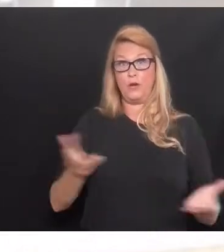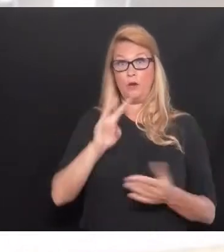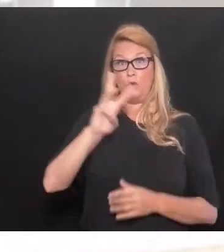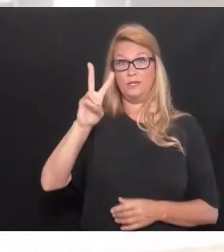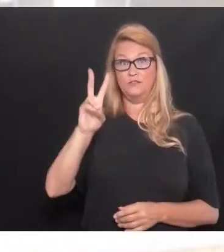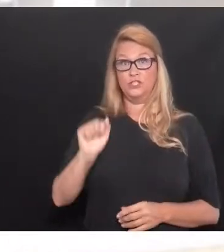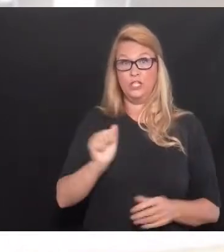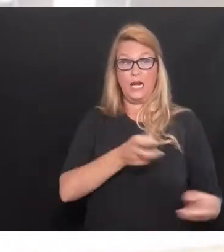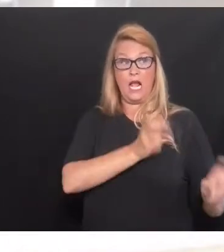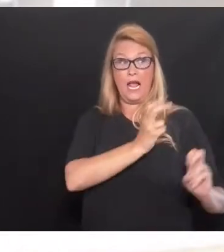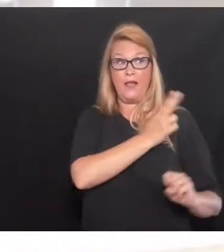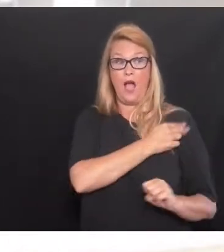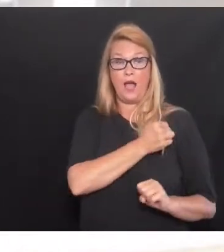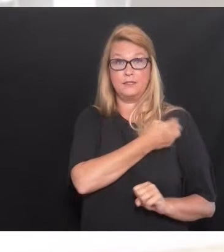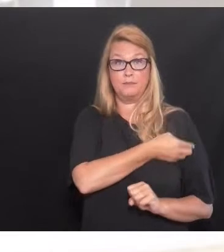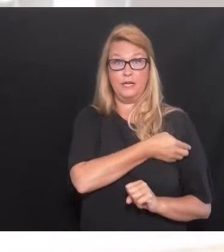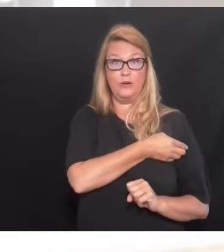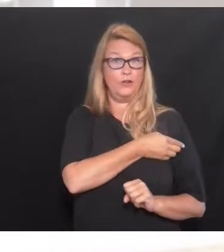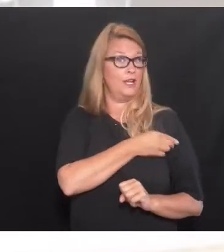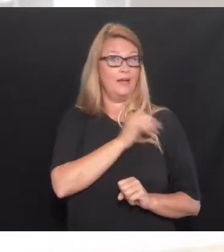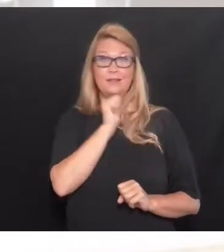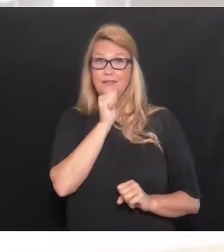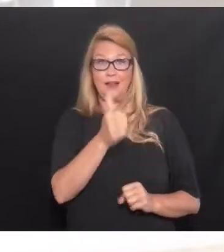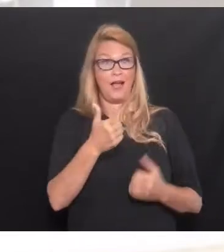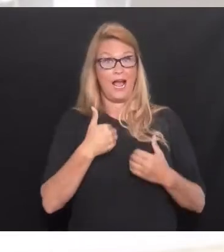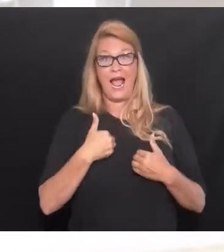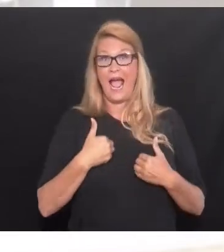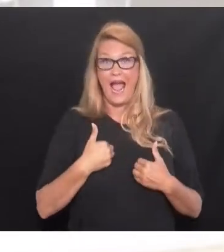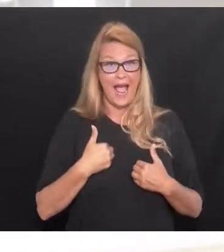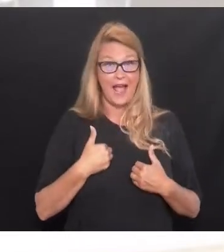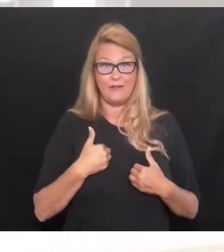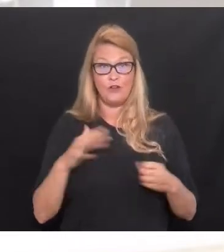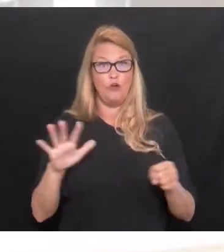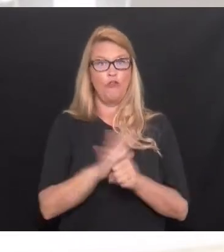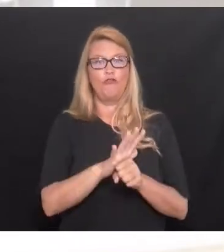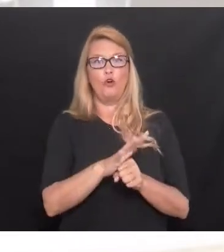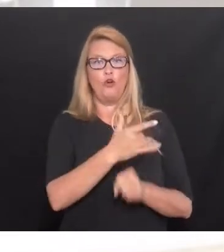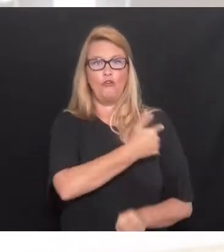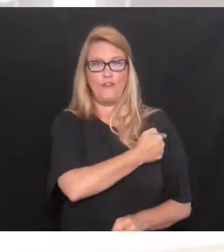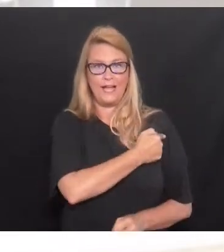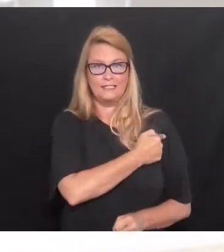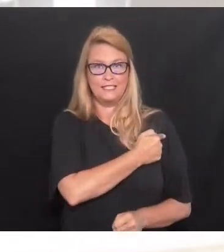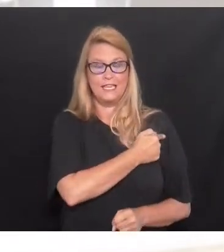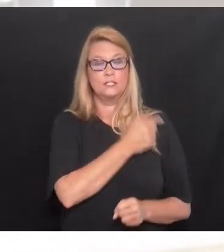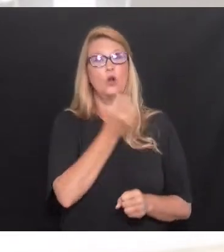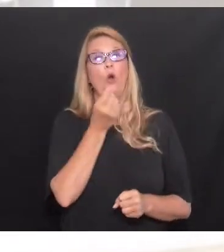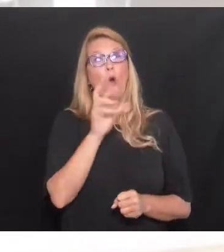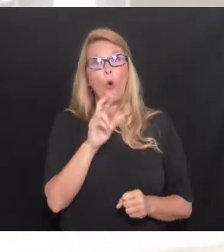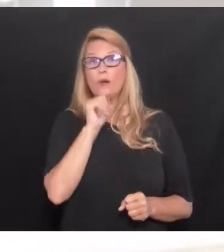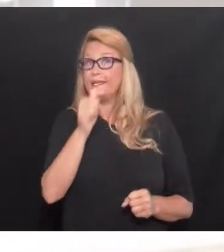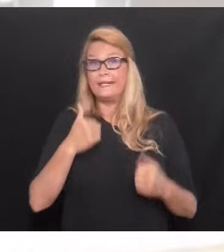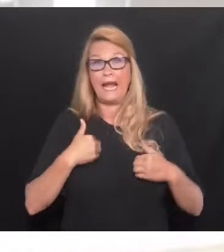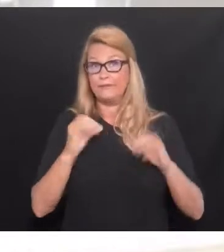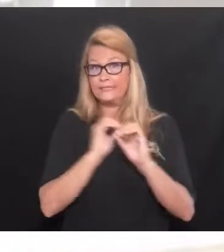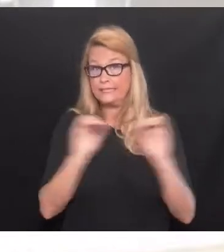were hospitalized had not had their full vaccination or had no vaccination at